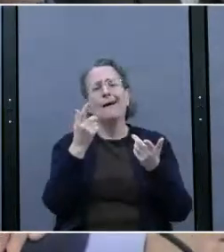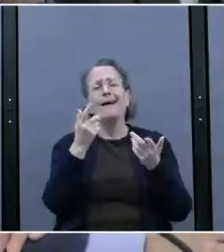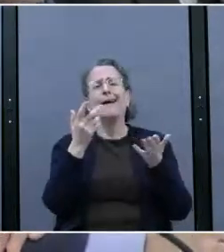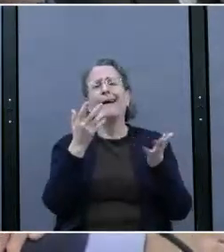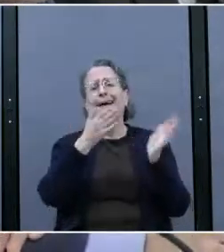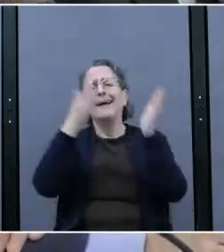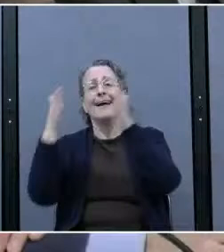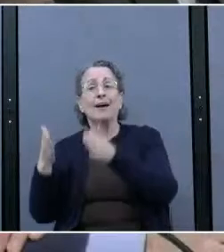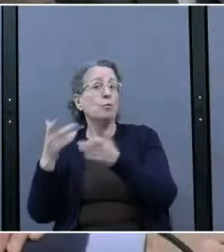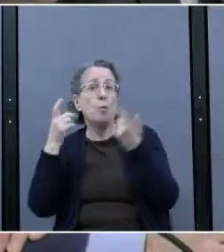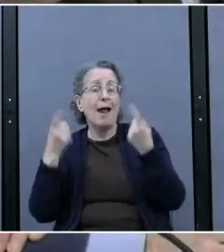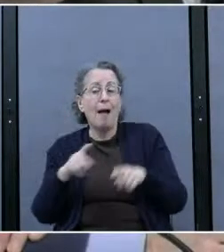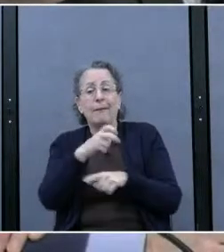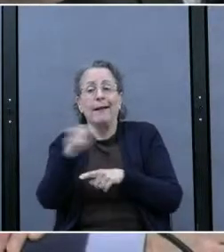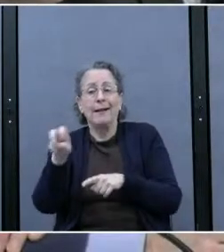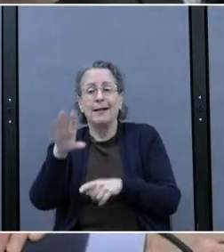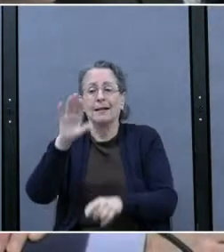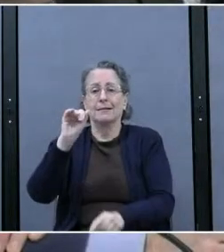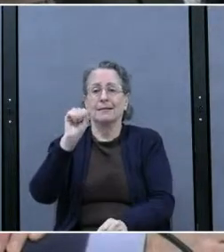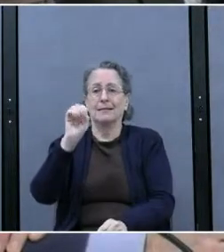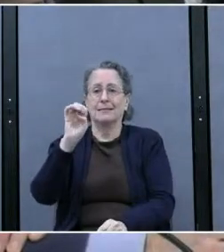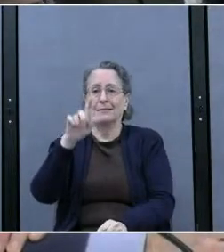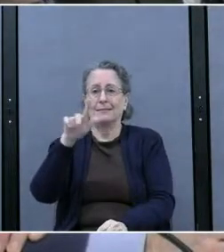with Casella, who bought their business,